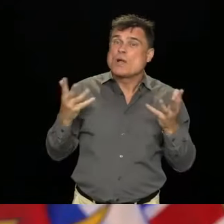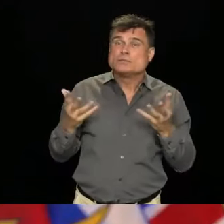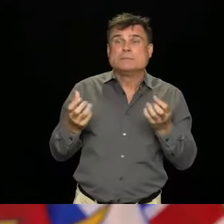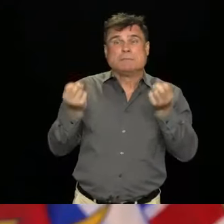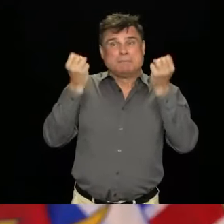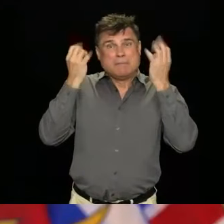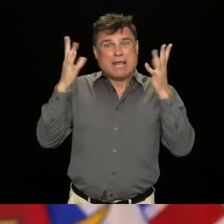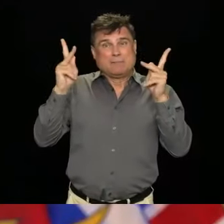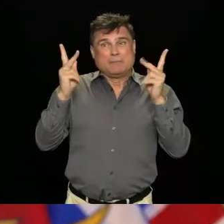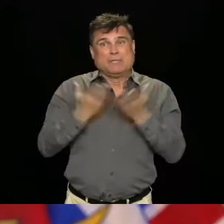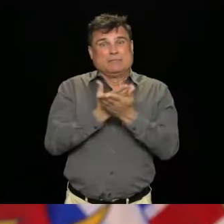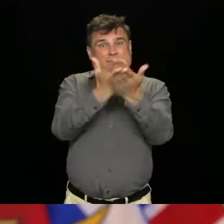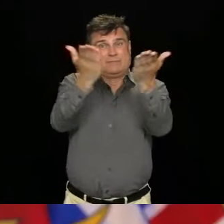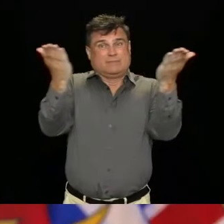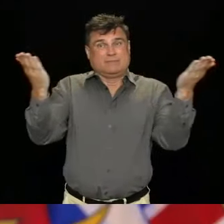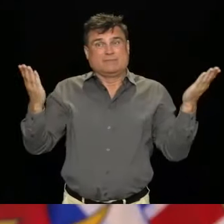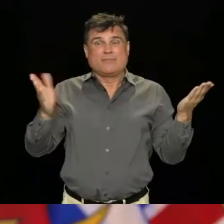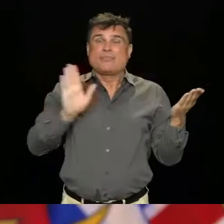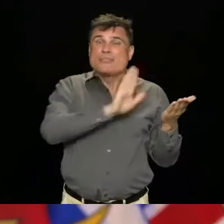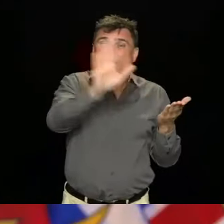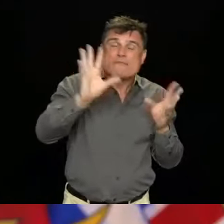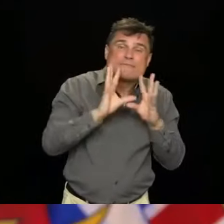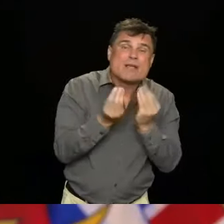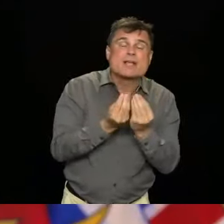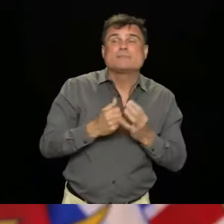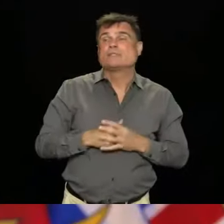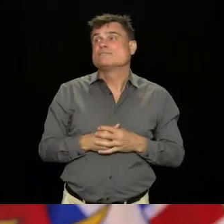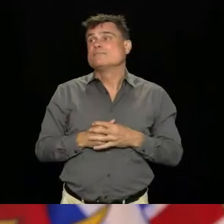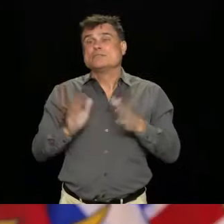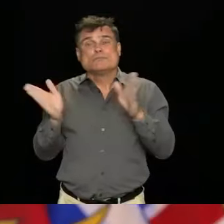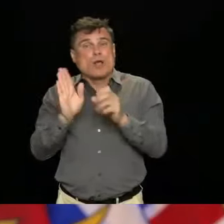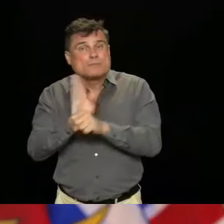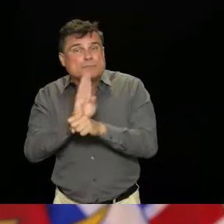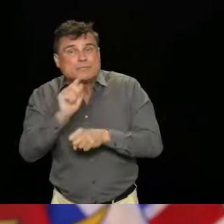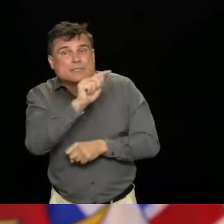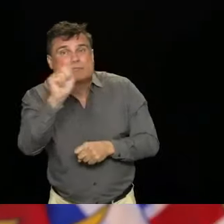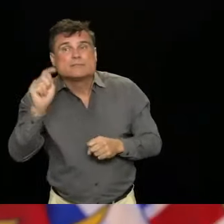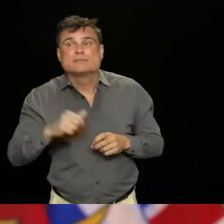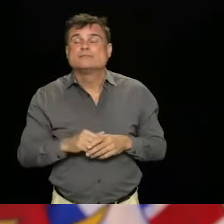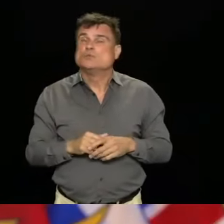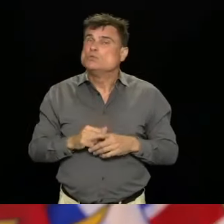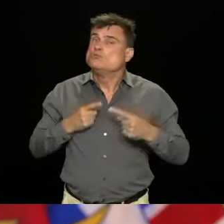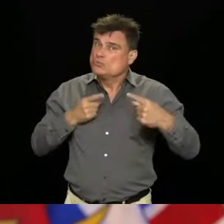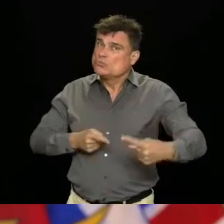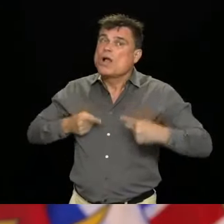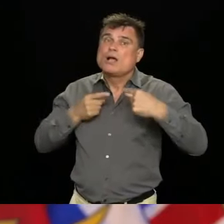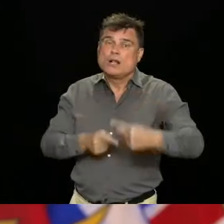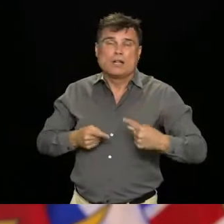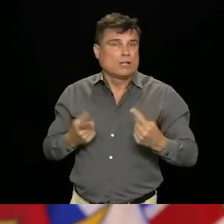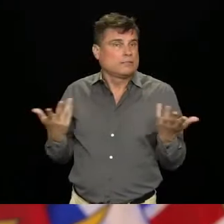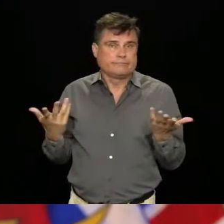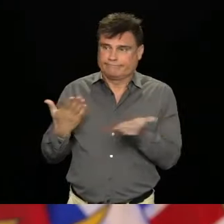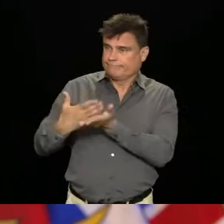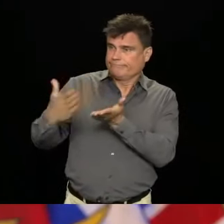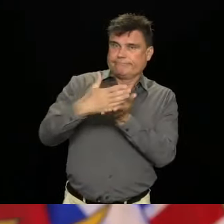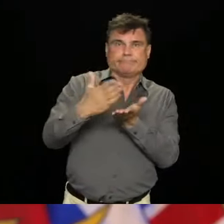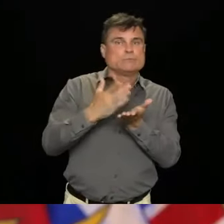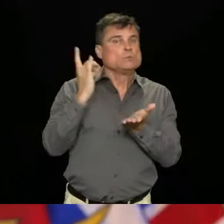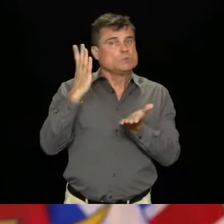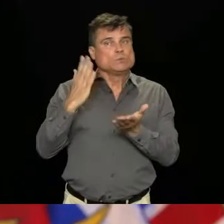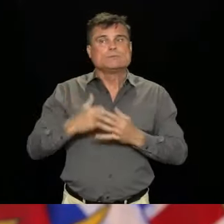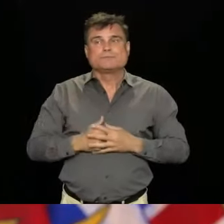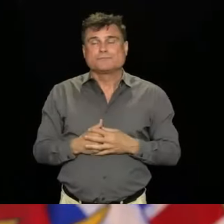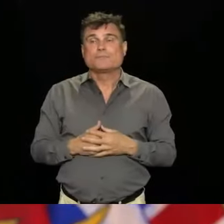really struggled and are continuing to struggle as we move into recovery. That's why we acted quickly as a government and